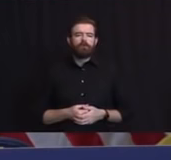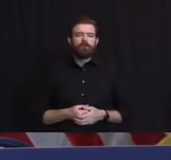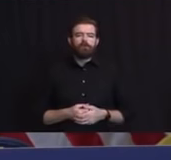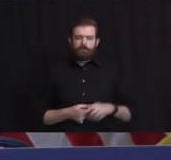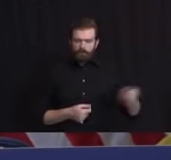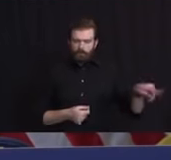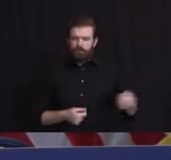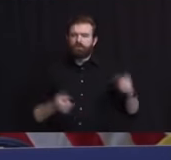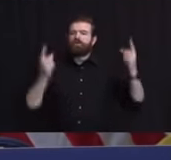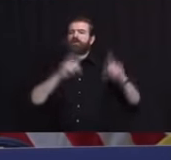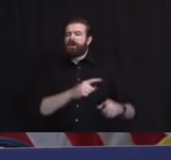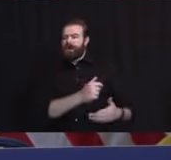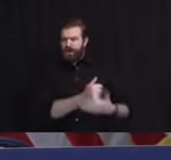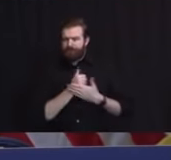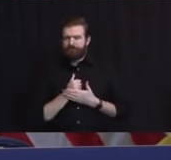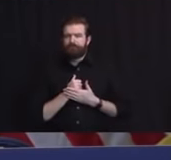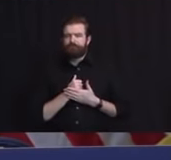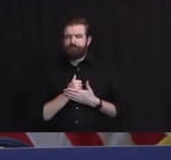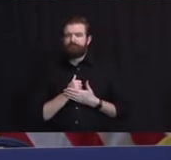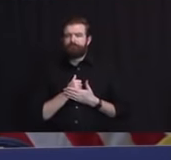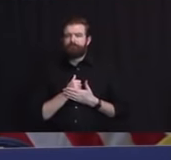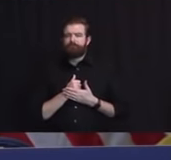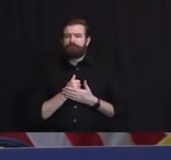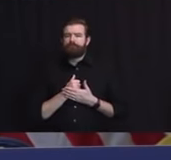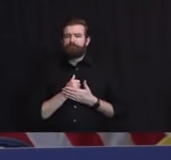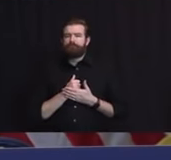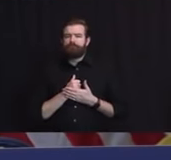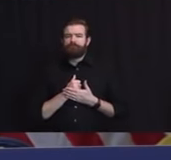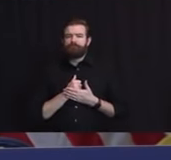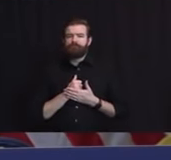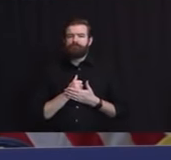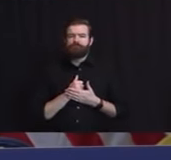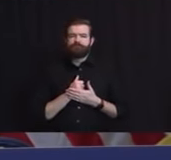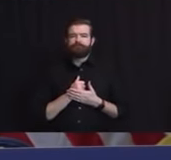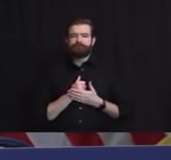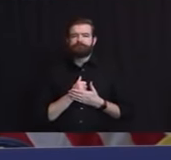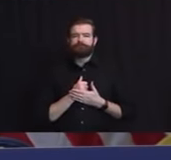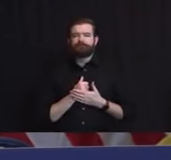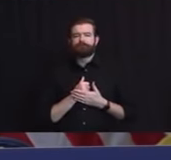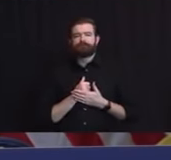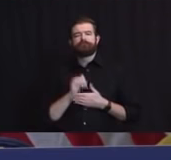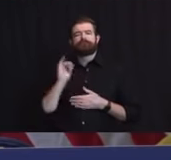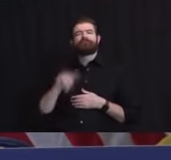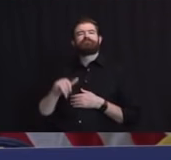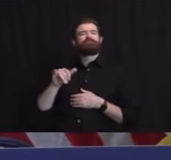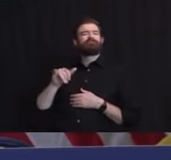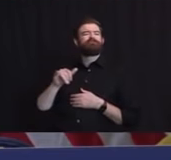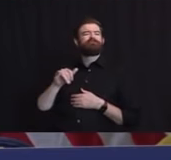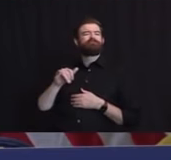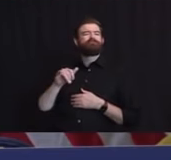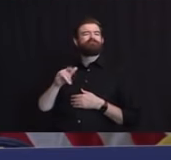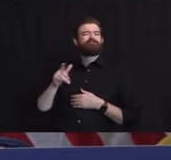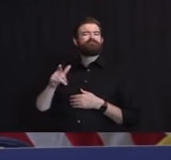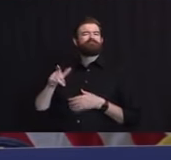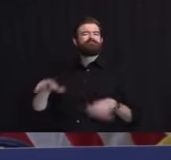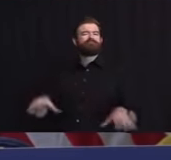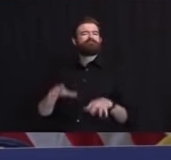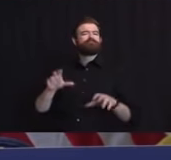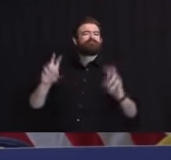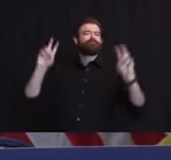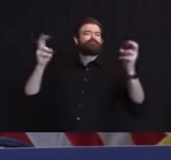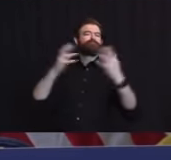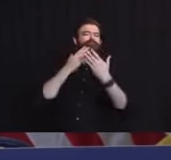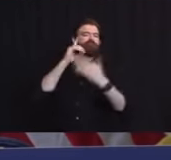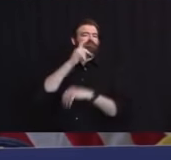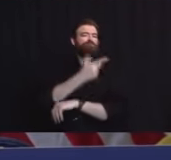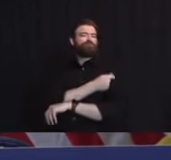that Grateful for the Shot campaign. So a big thank you to Bishop McCombs and those pastors from South Jersey who have agreed to